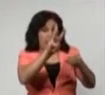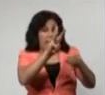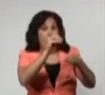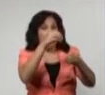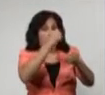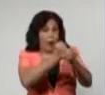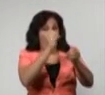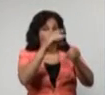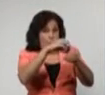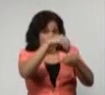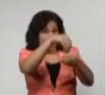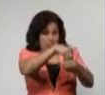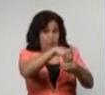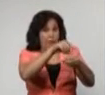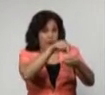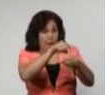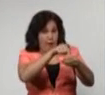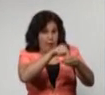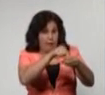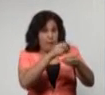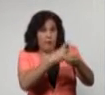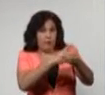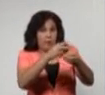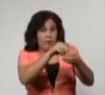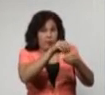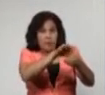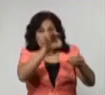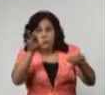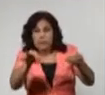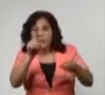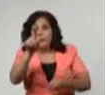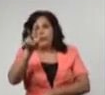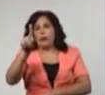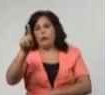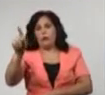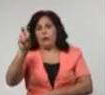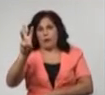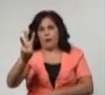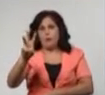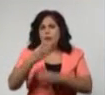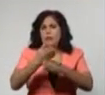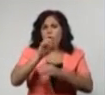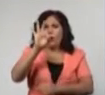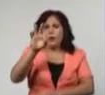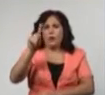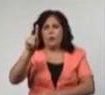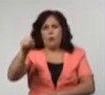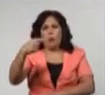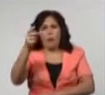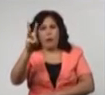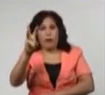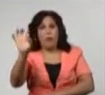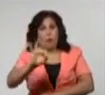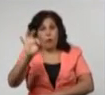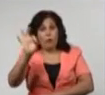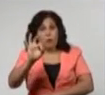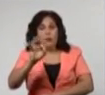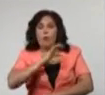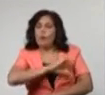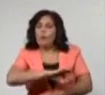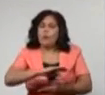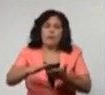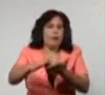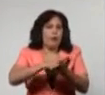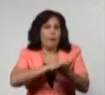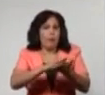The 3 new cases confirmed yesterday are female patients. We can speak now of a